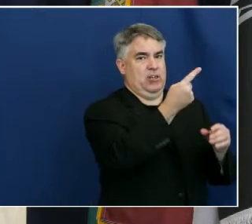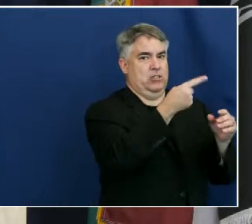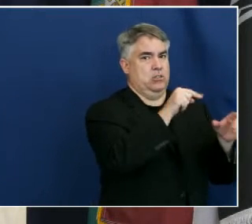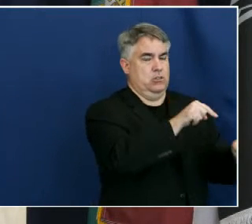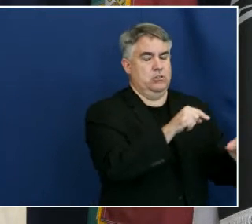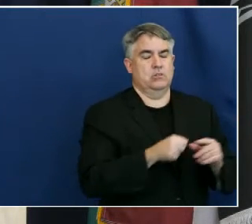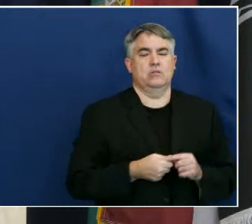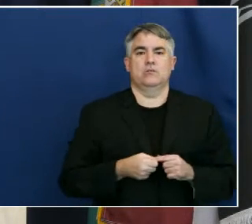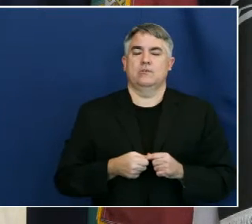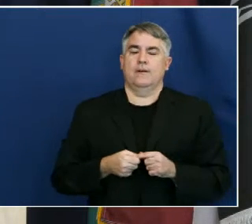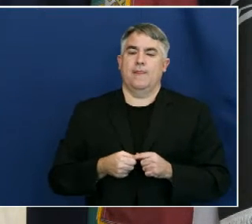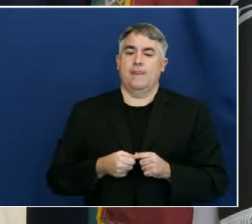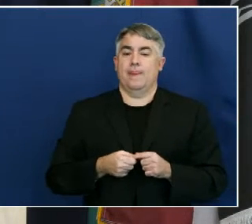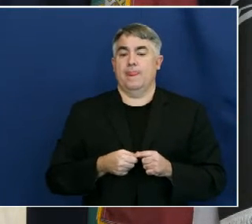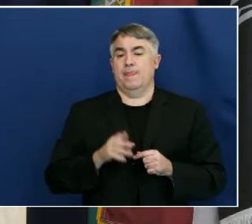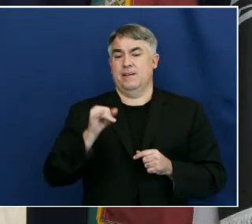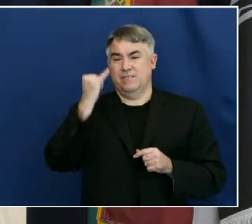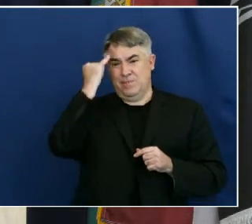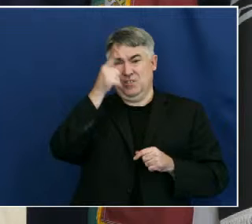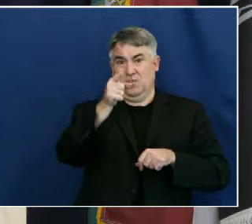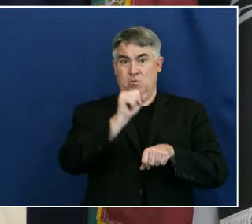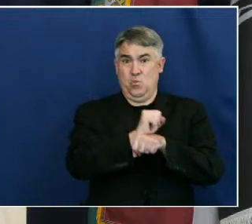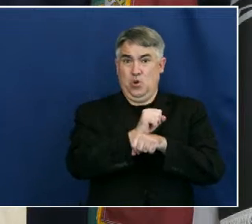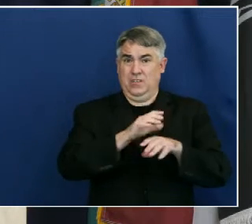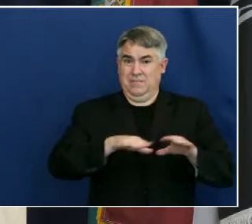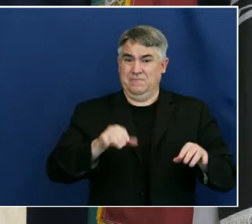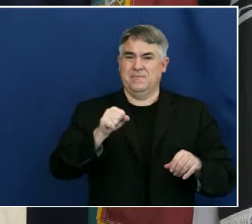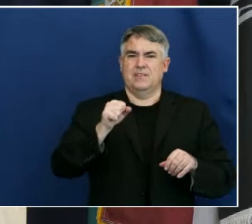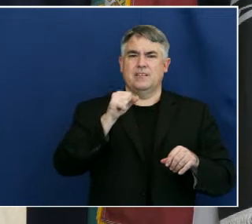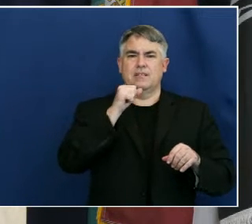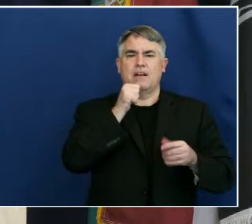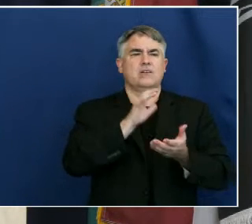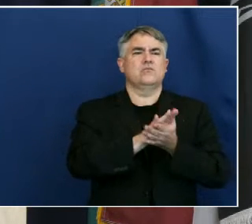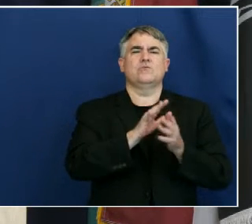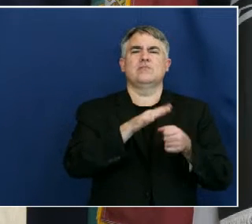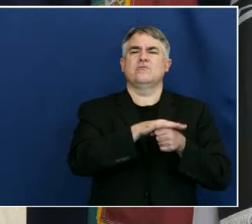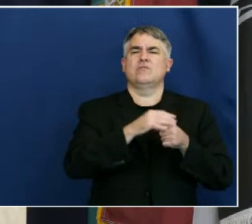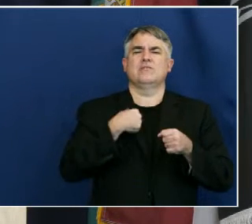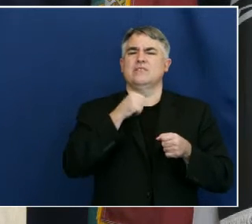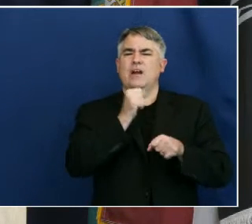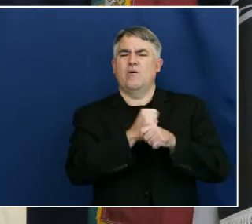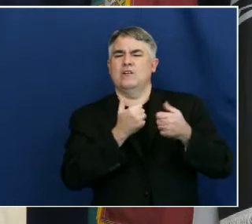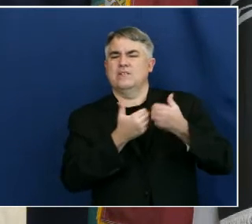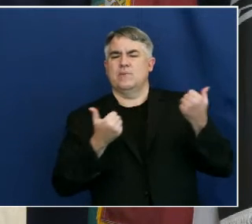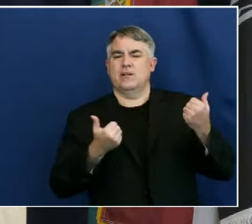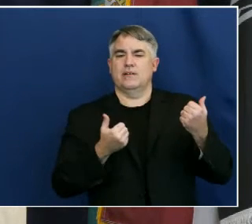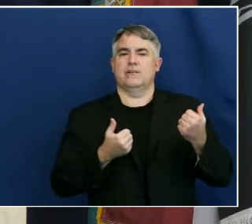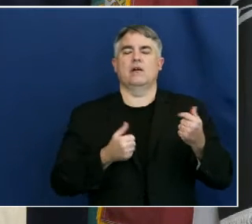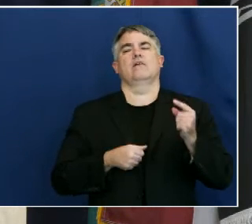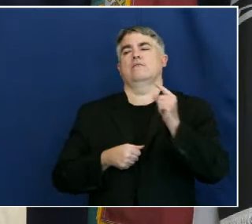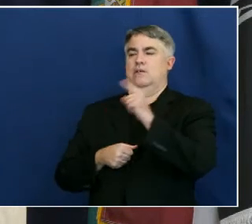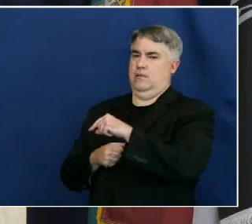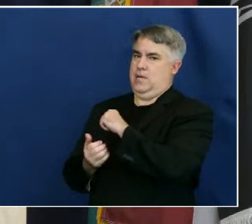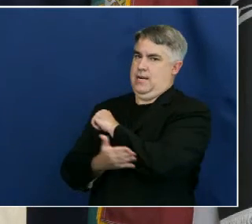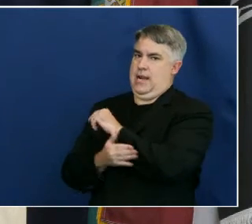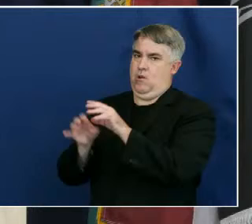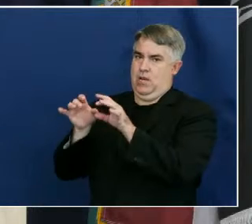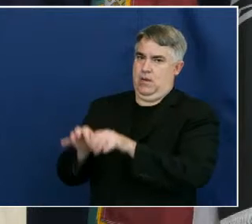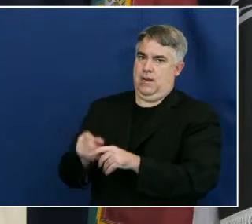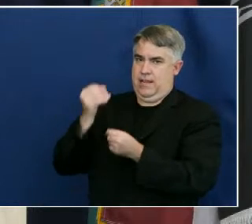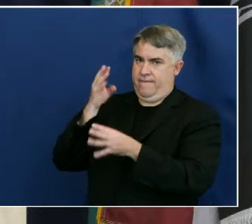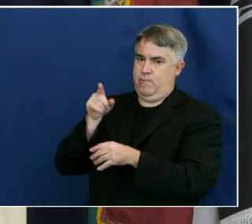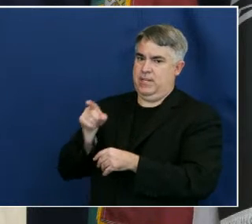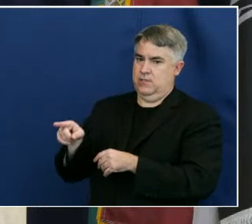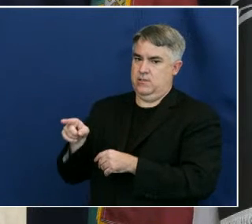child care, you go to the county website, sign up for an appointment, and show up. Non-medical emergency service workers, you can go to the